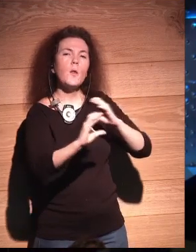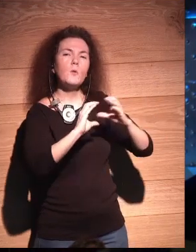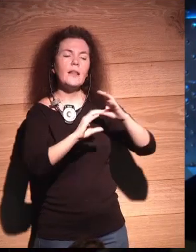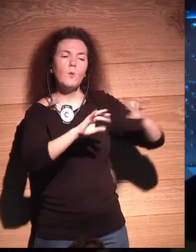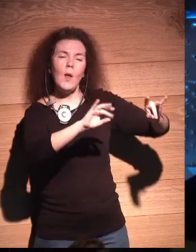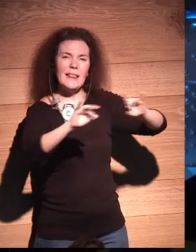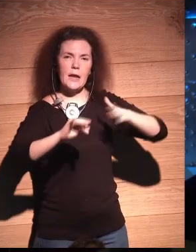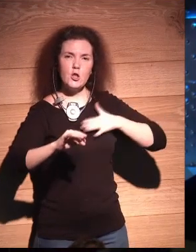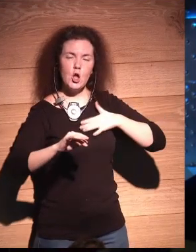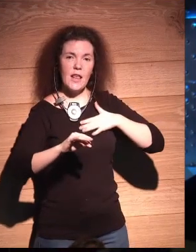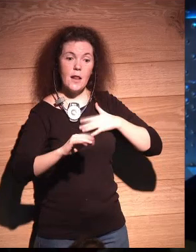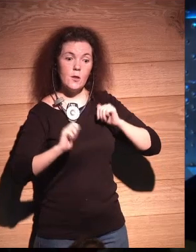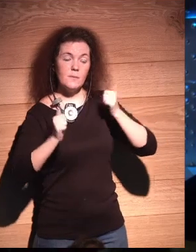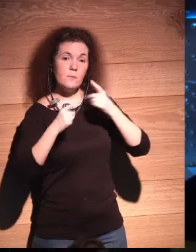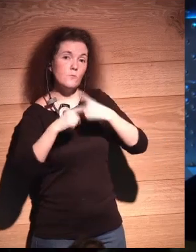we began the concert, and